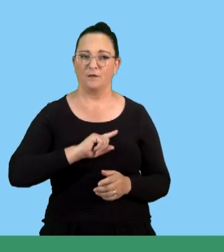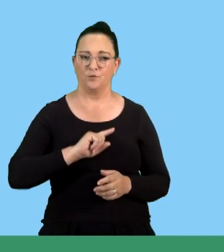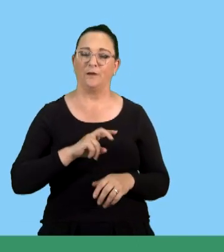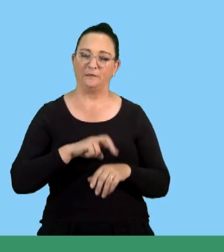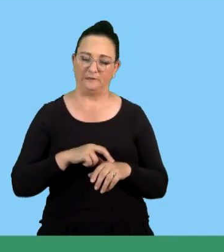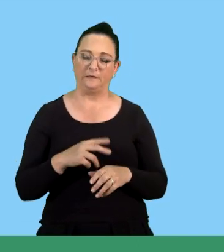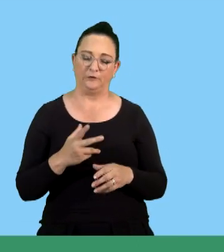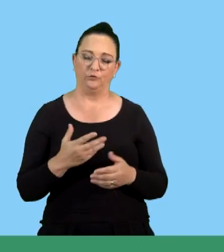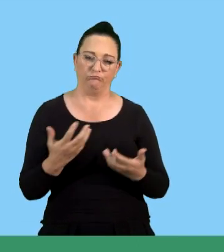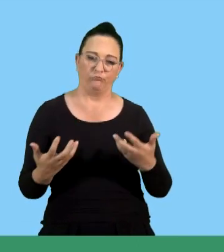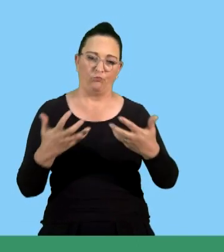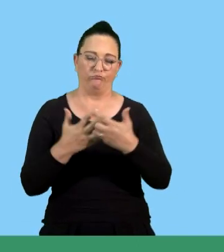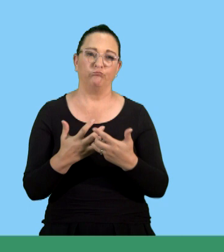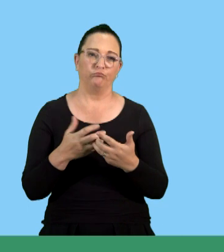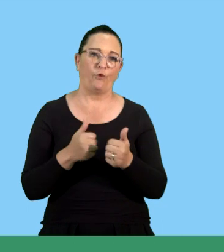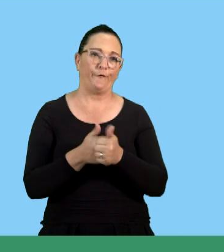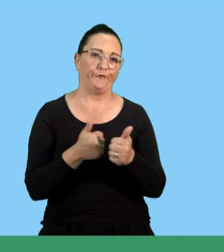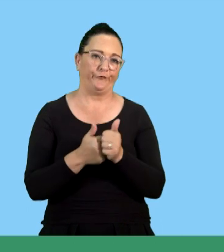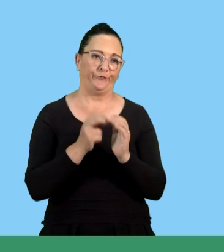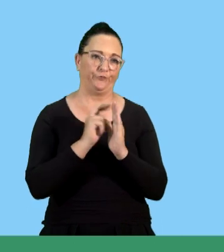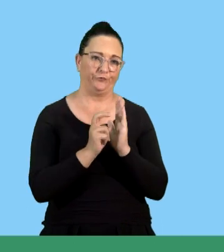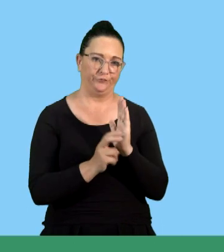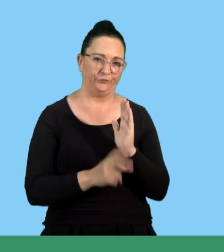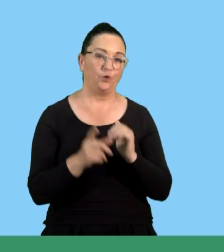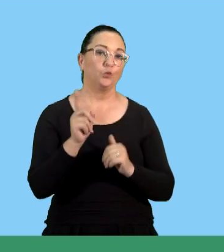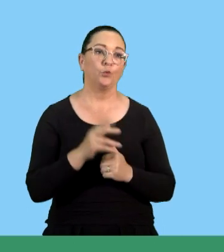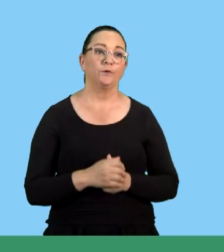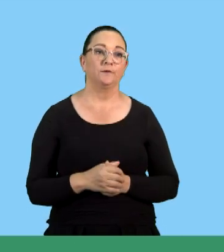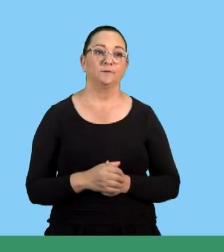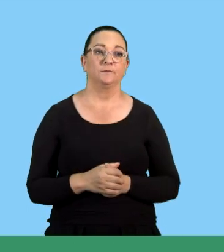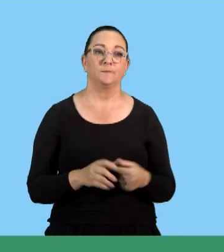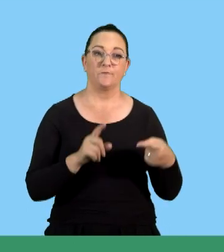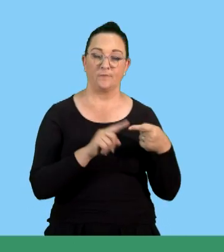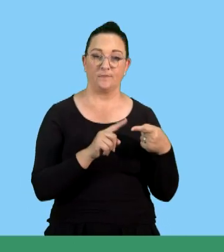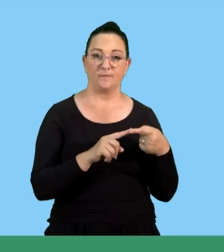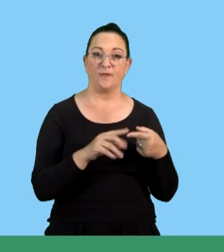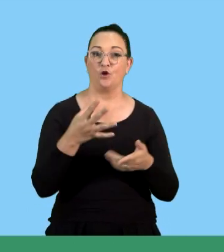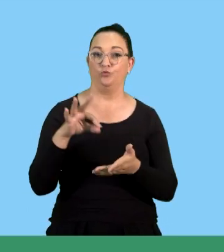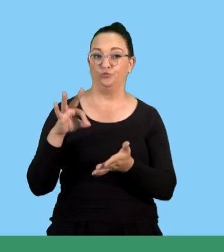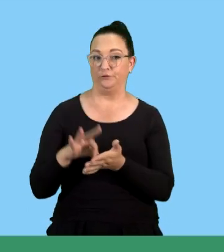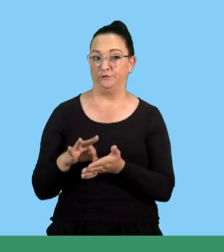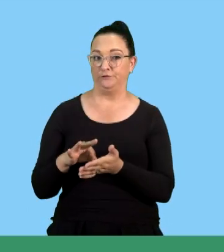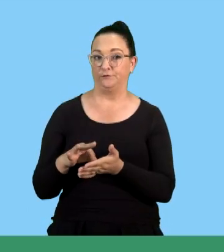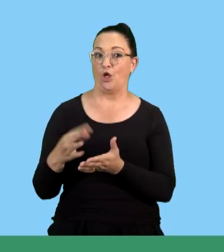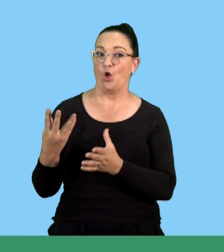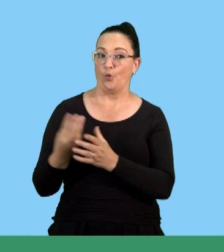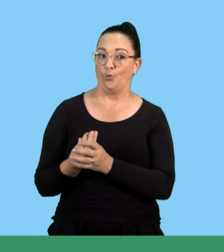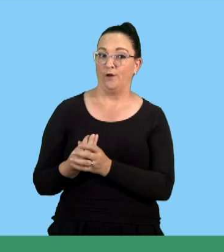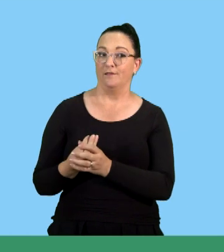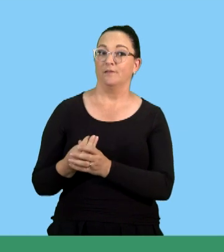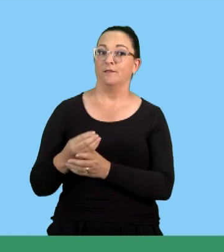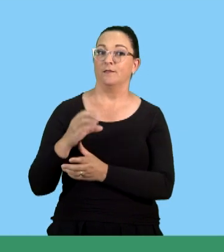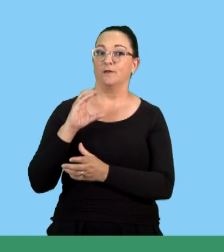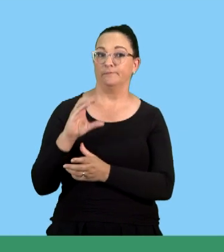which we can comply in order for us to avoid these penalties. So what can we do? We can register with the